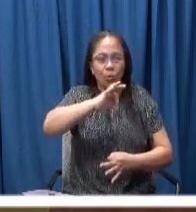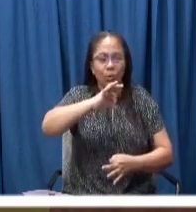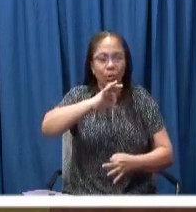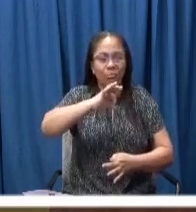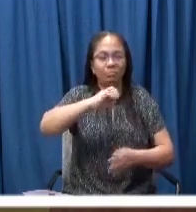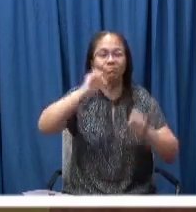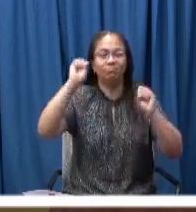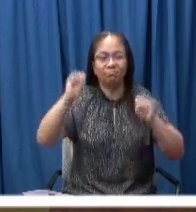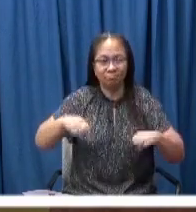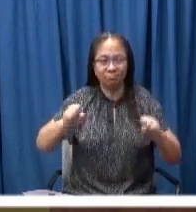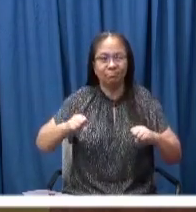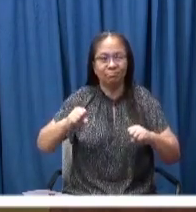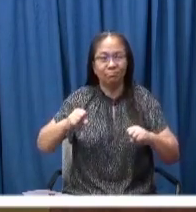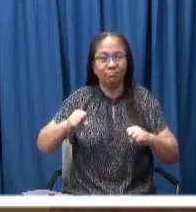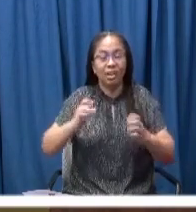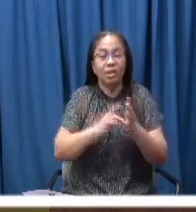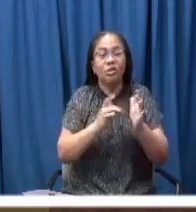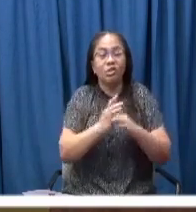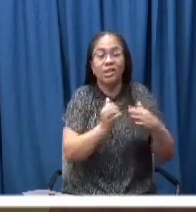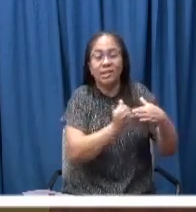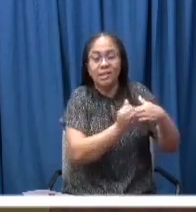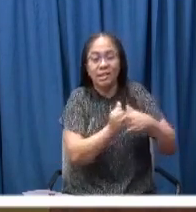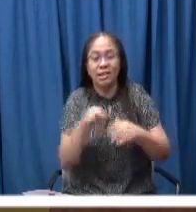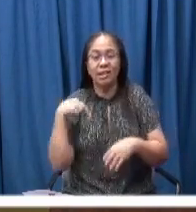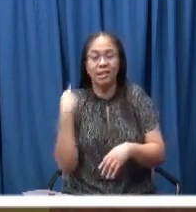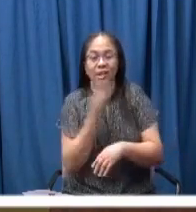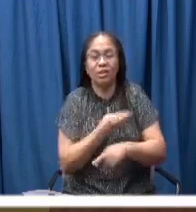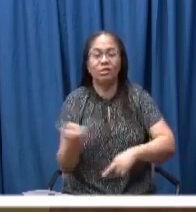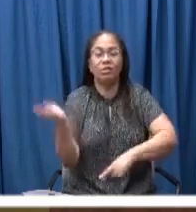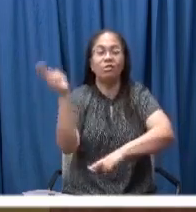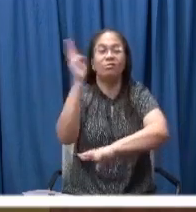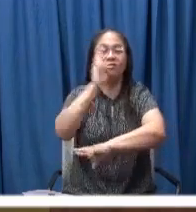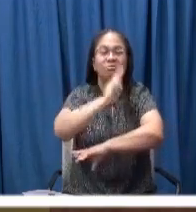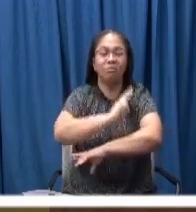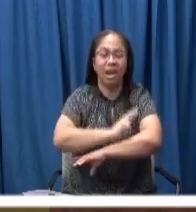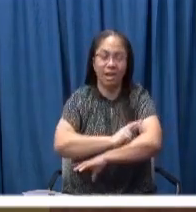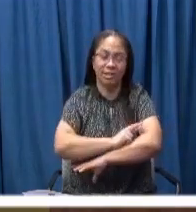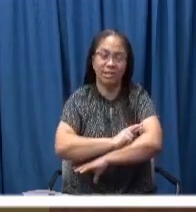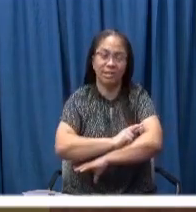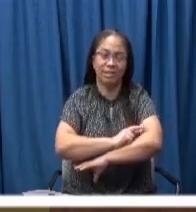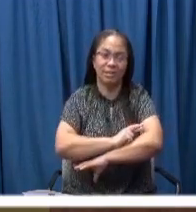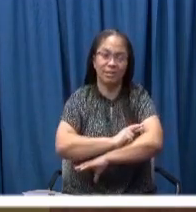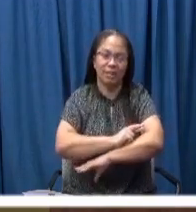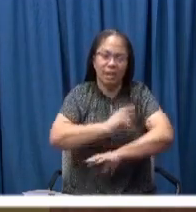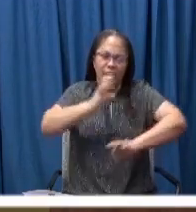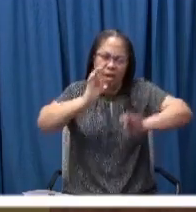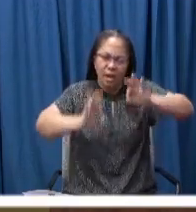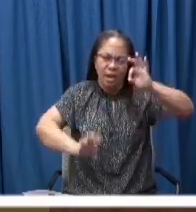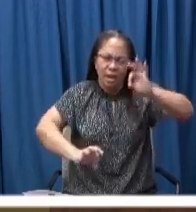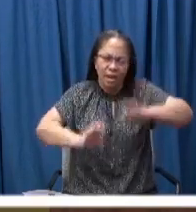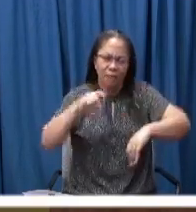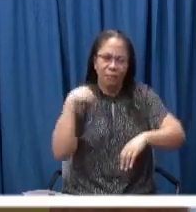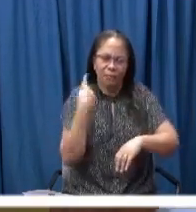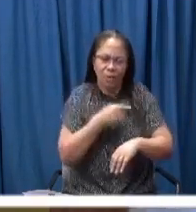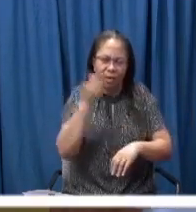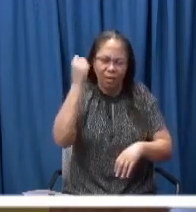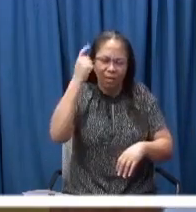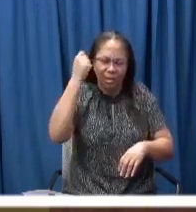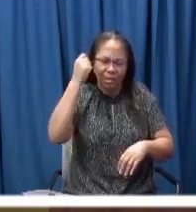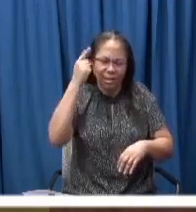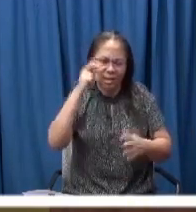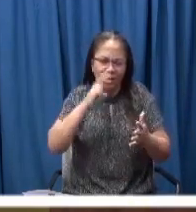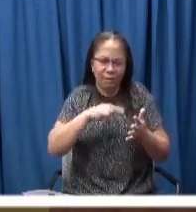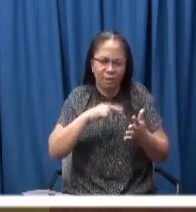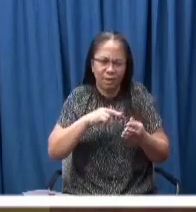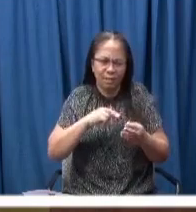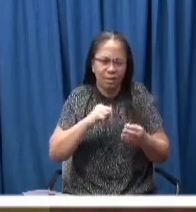us to restful pastures. You see, if we understand the text not only in terms of the